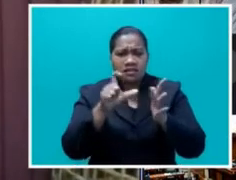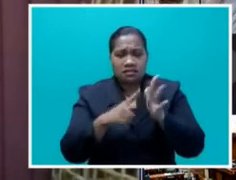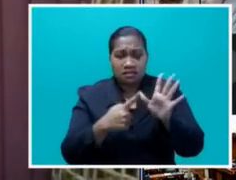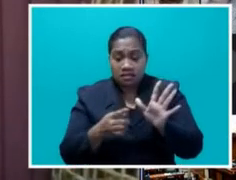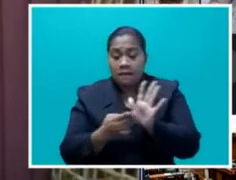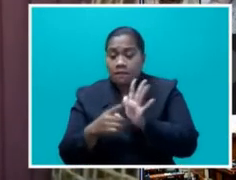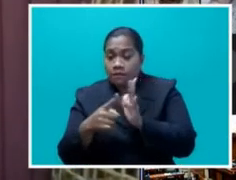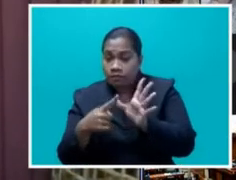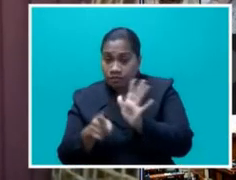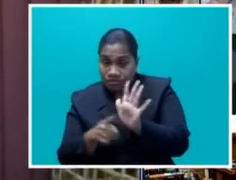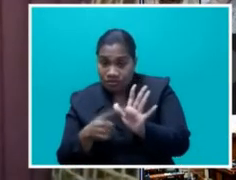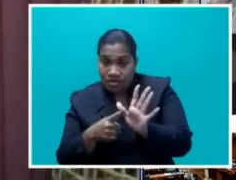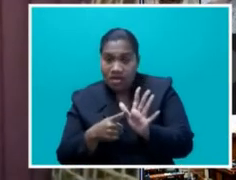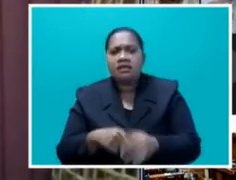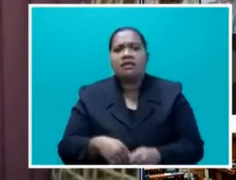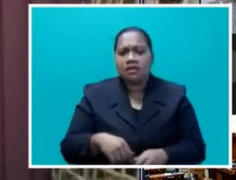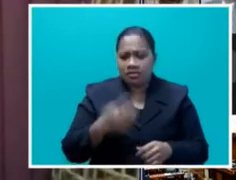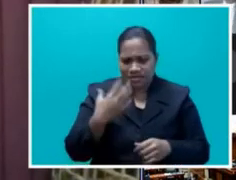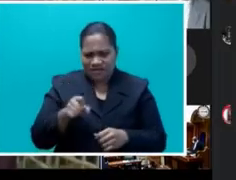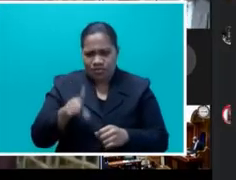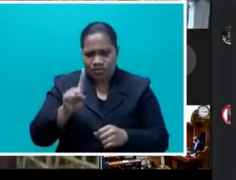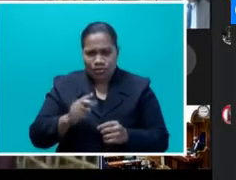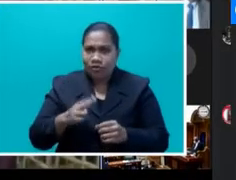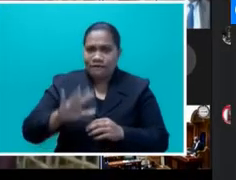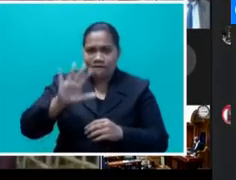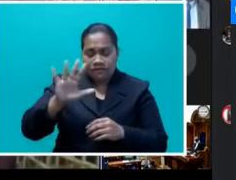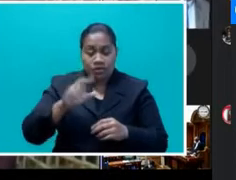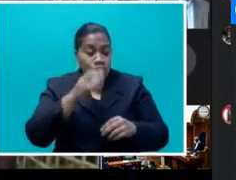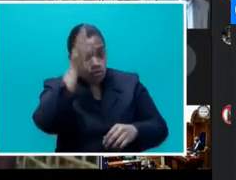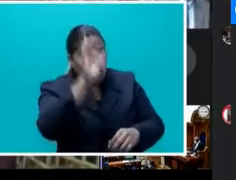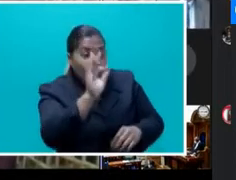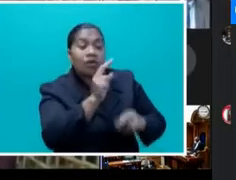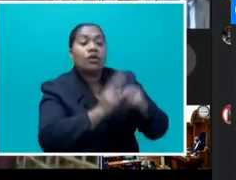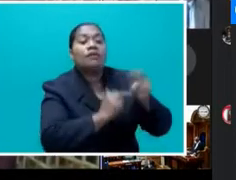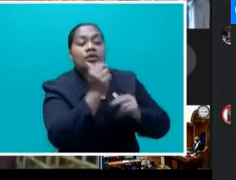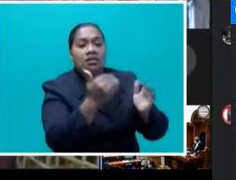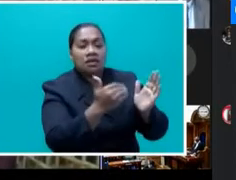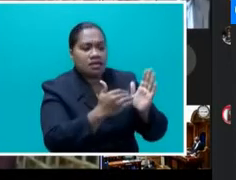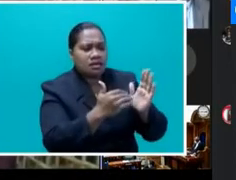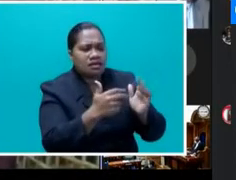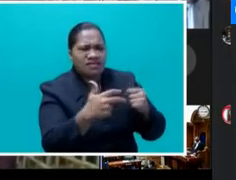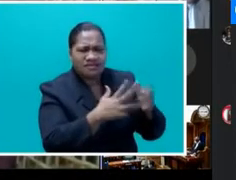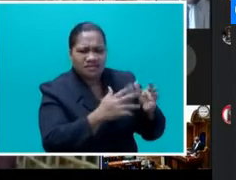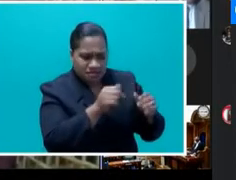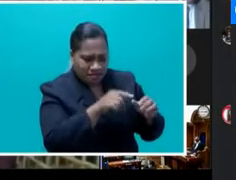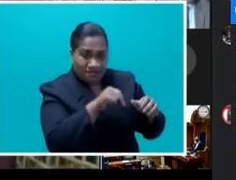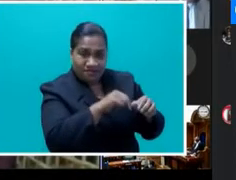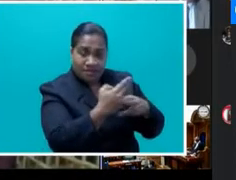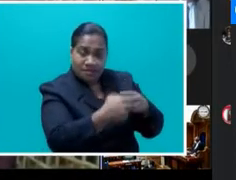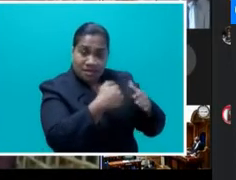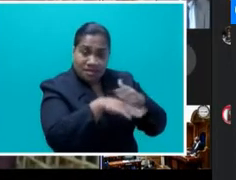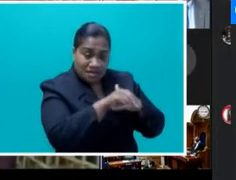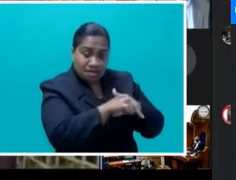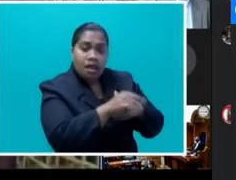Compared to Rotuma, where we build the ice plant within the government station, Most of the needed mandatory steps were